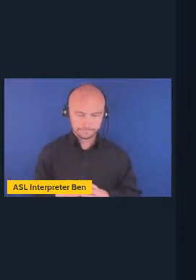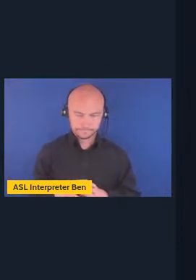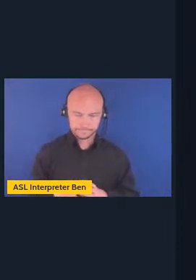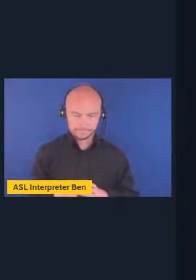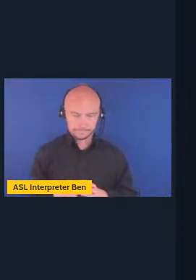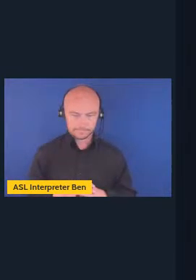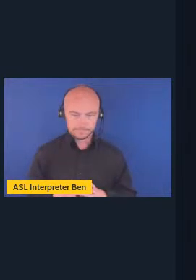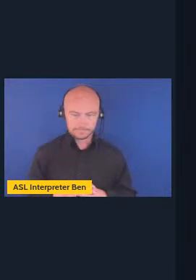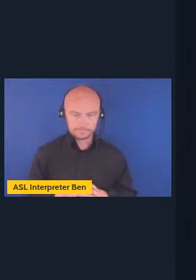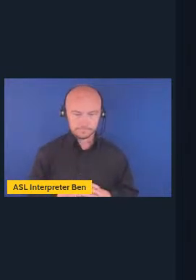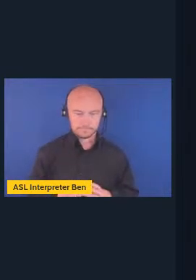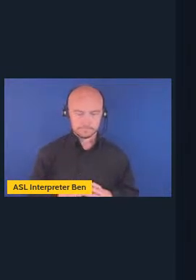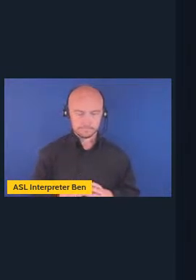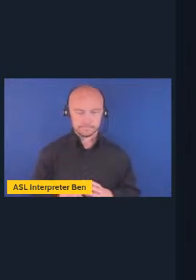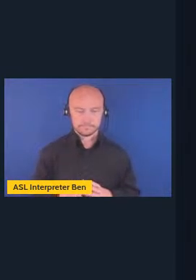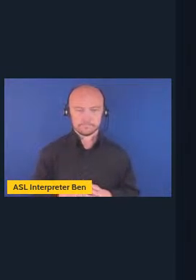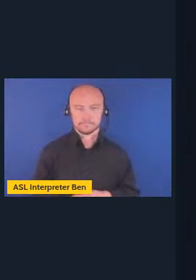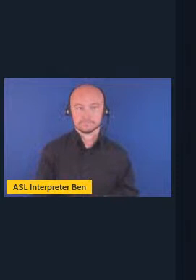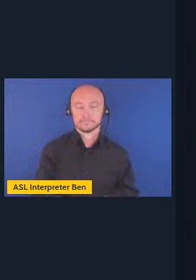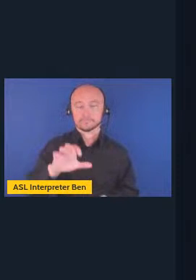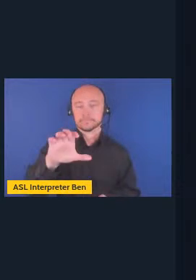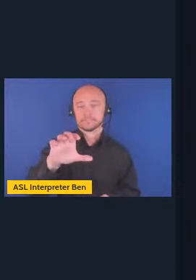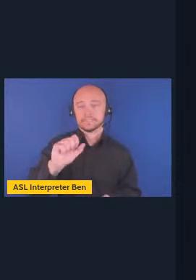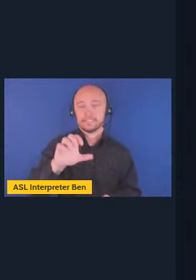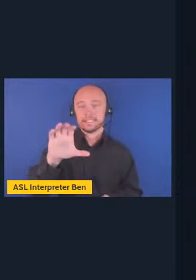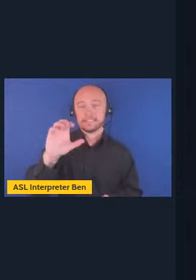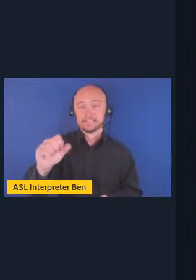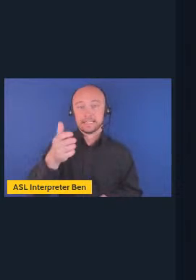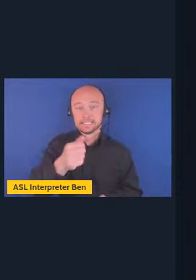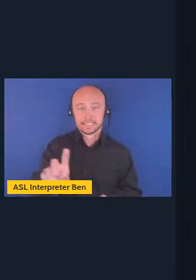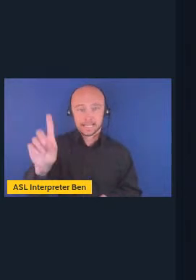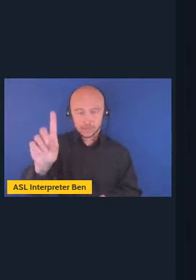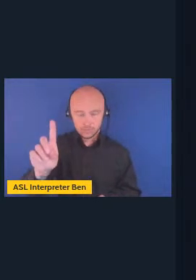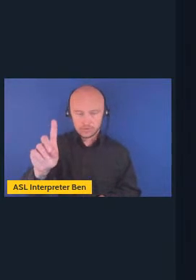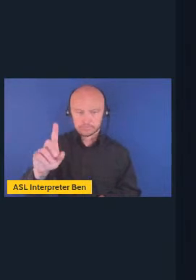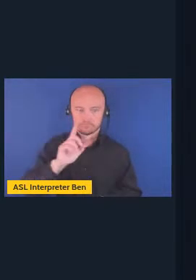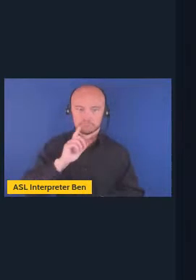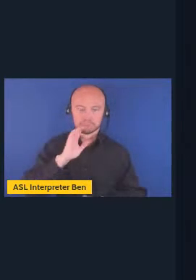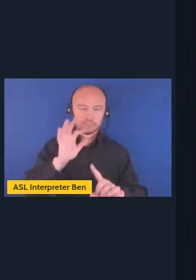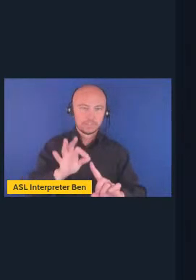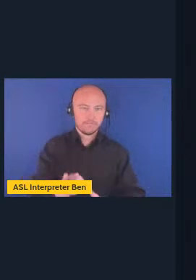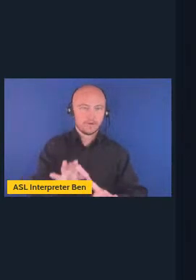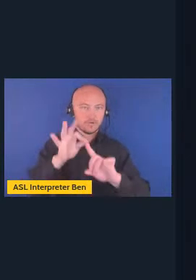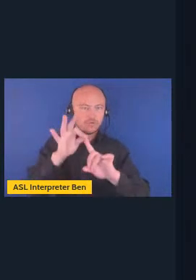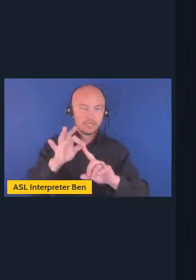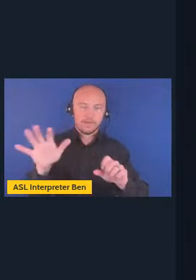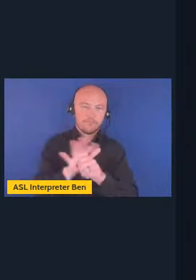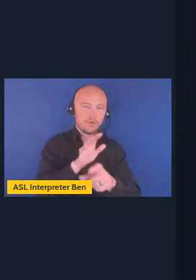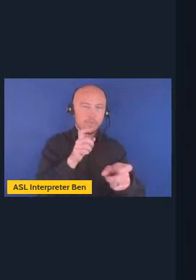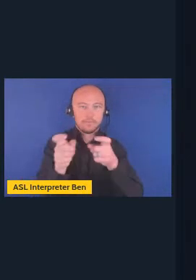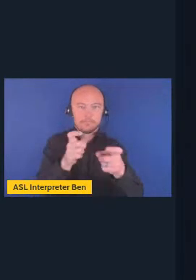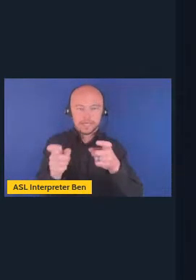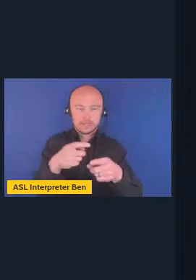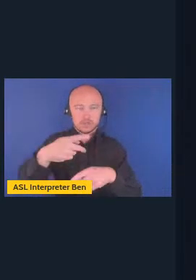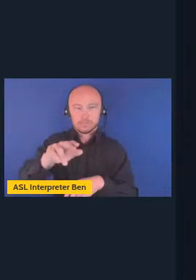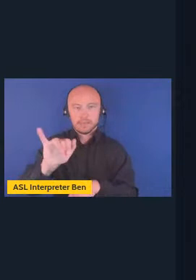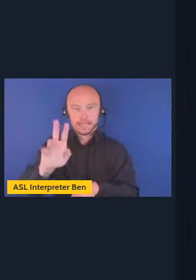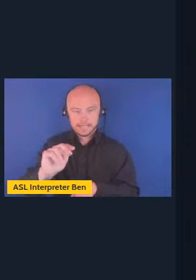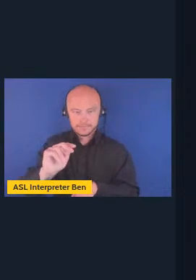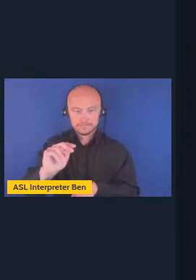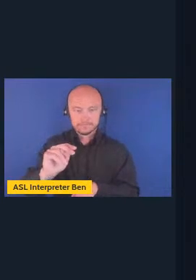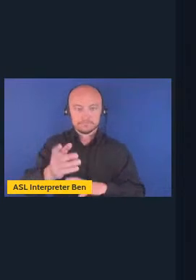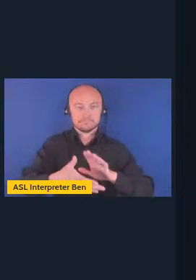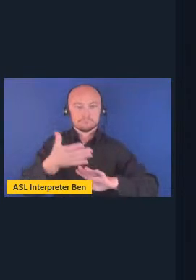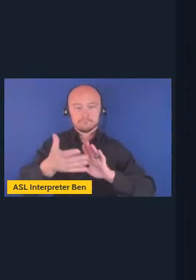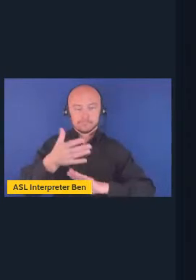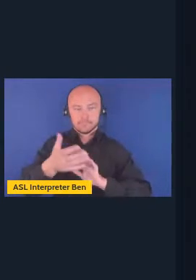Anywhere. ECS Anywhere provides a unified and fully managed control plane that will be running